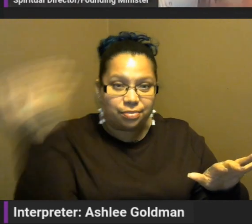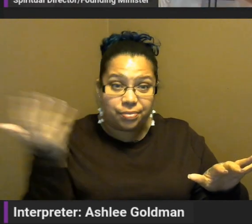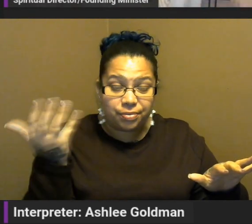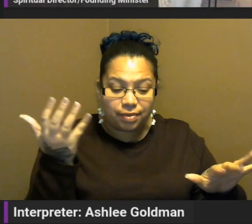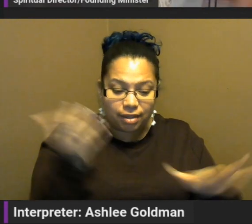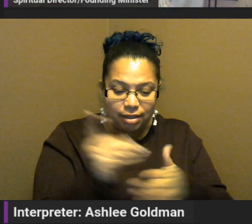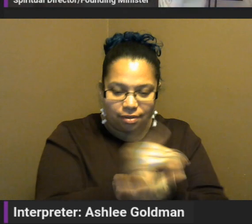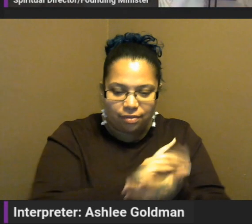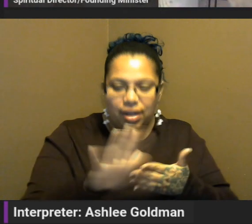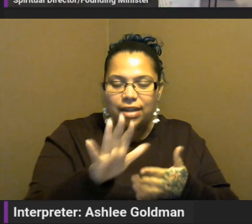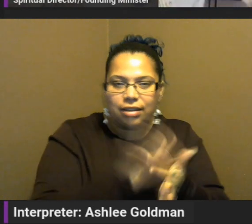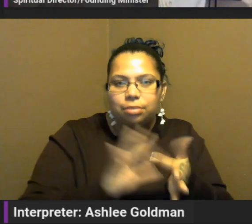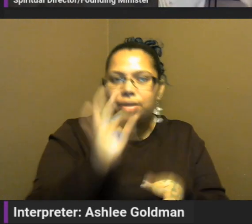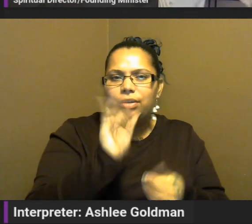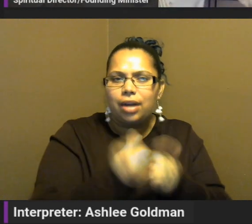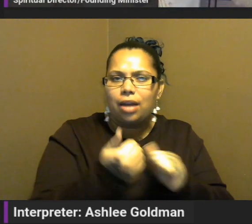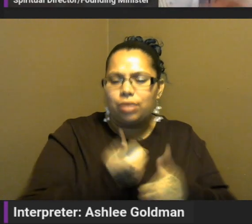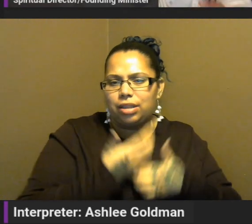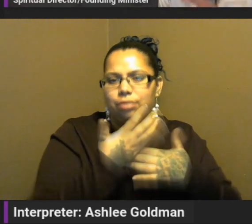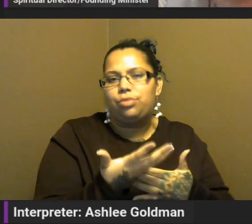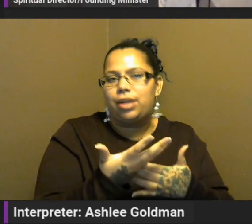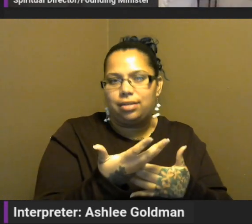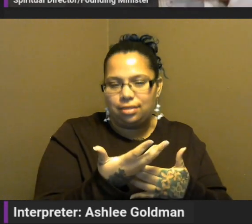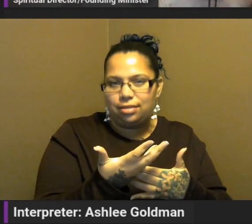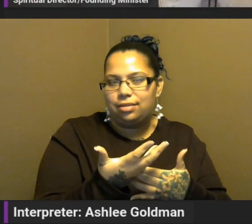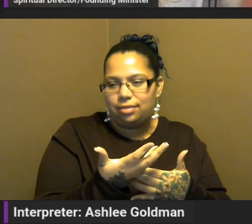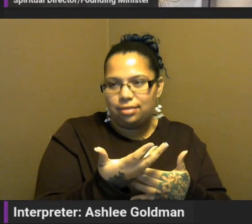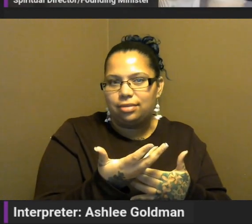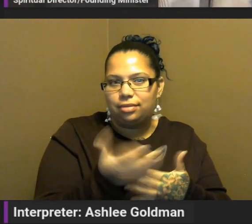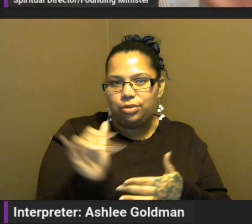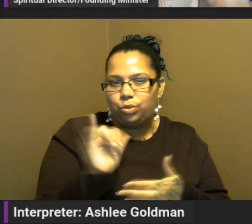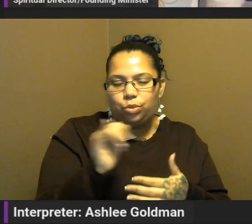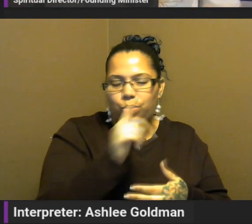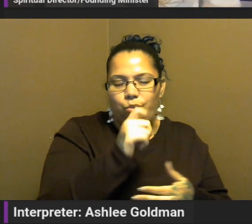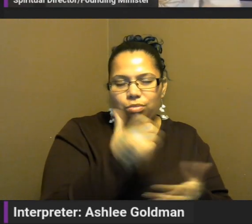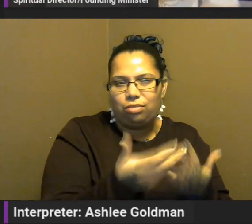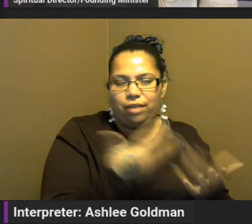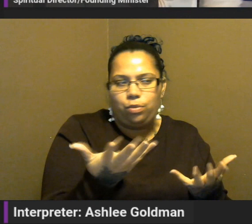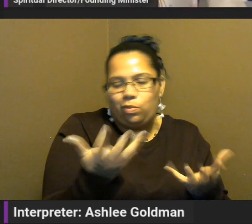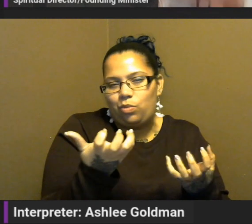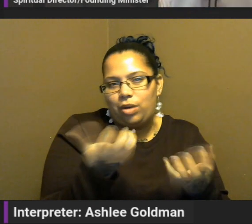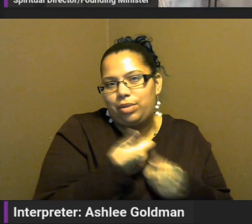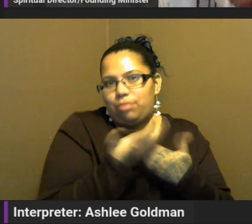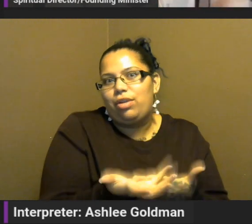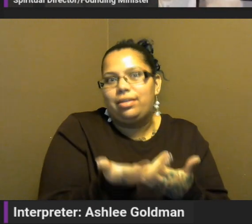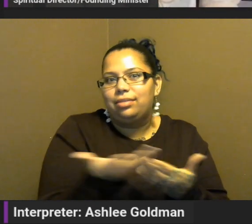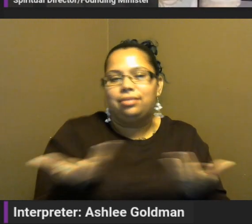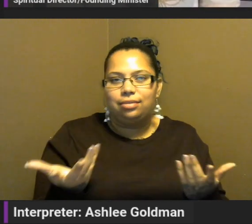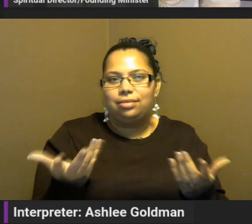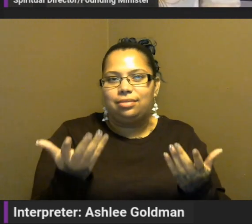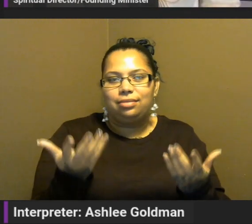spirit as it expresses through whomever, whatever, however we want to express that, the great